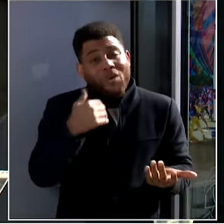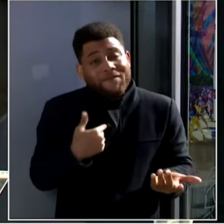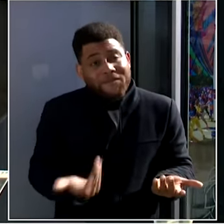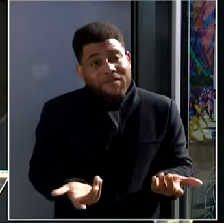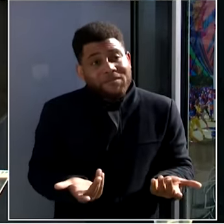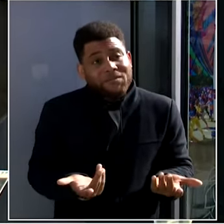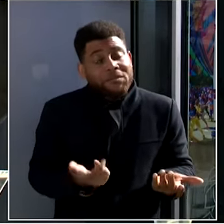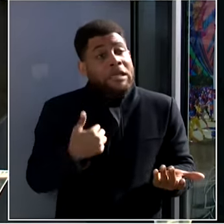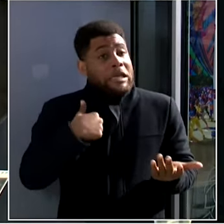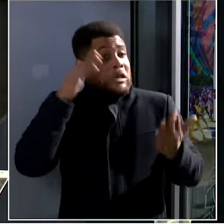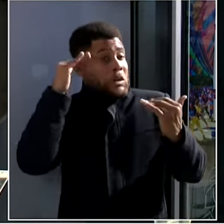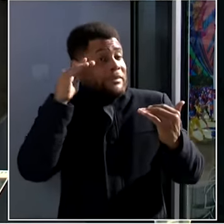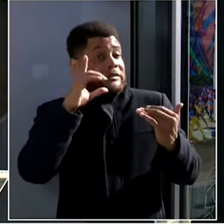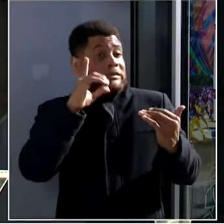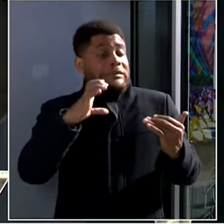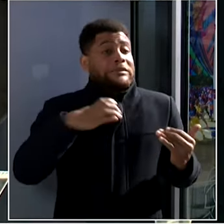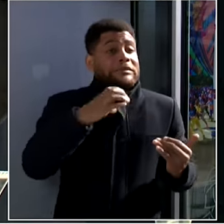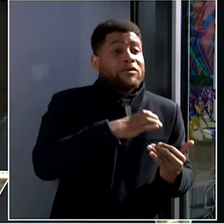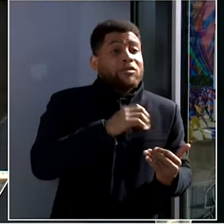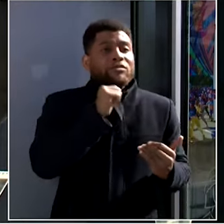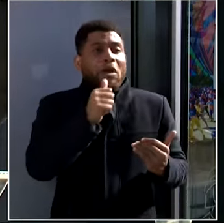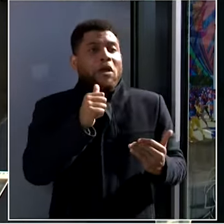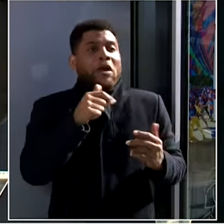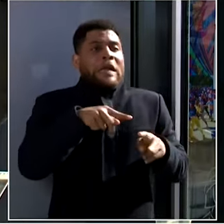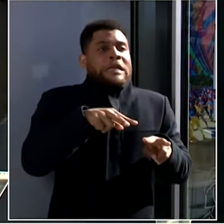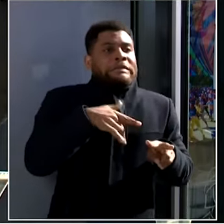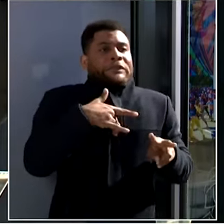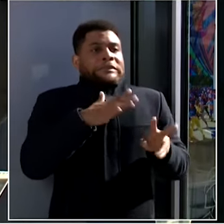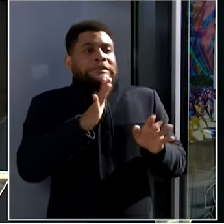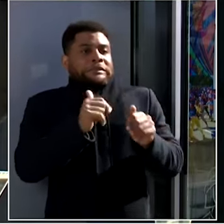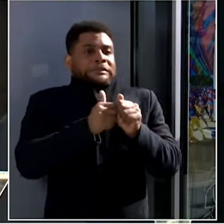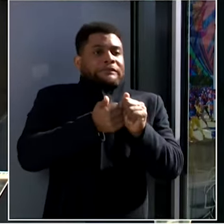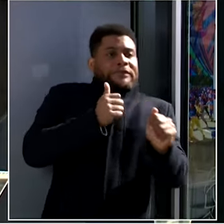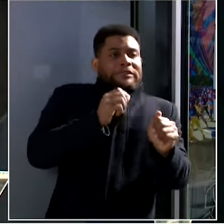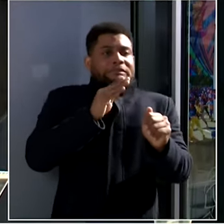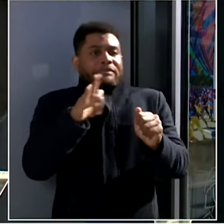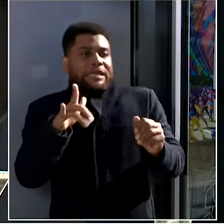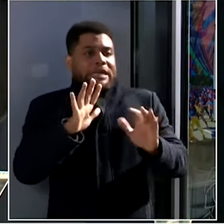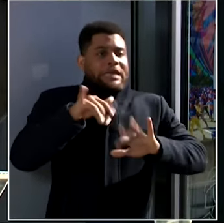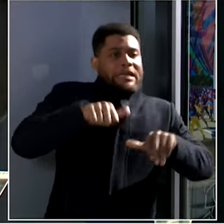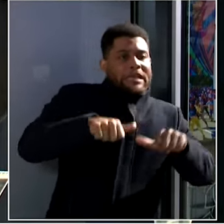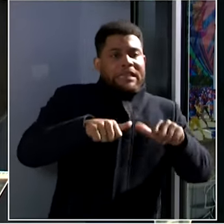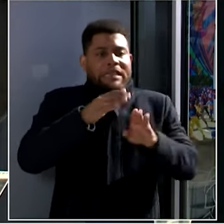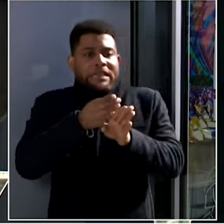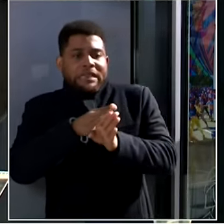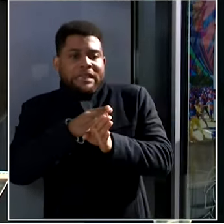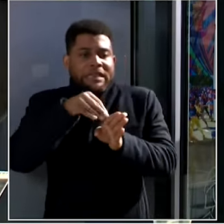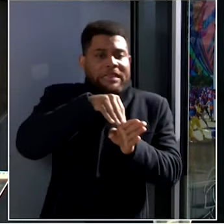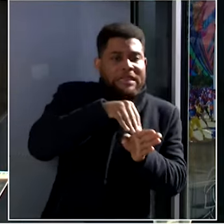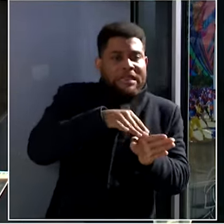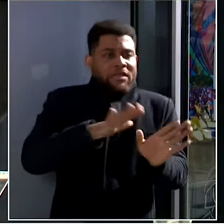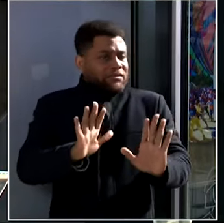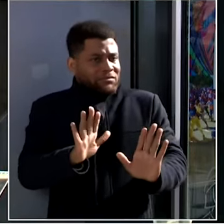council doesn't retreat on rolling back what I call recruitment killers that keep us